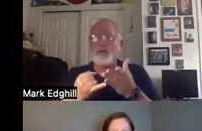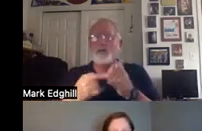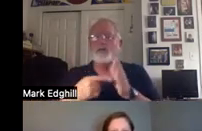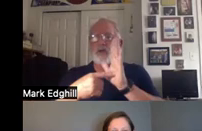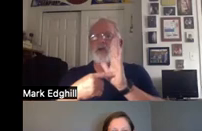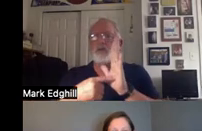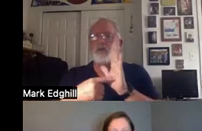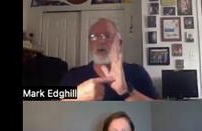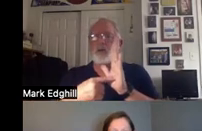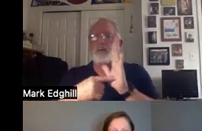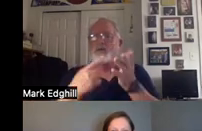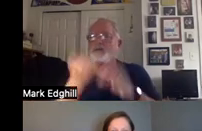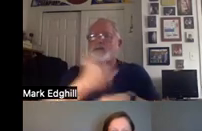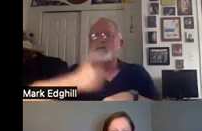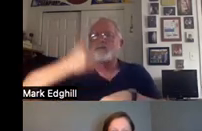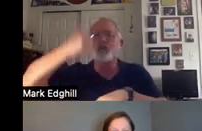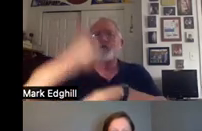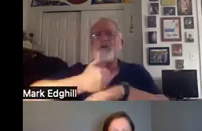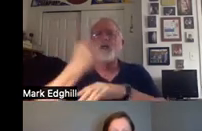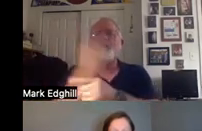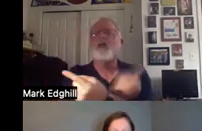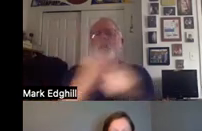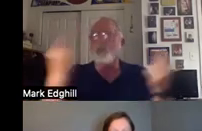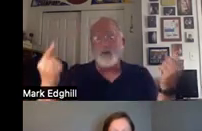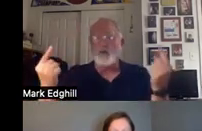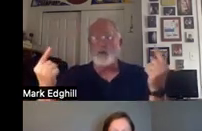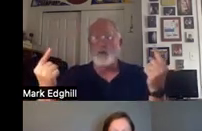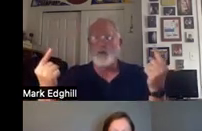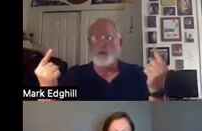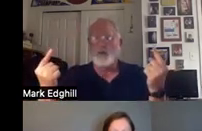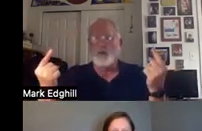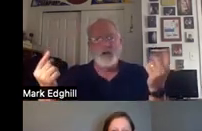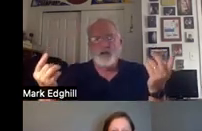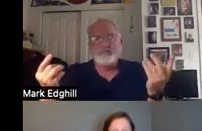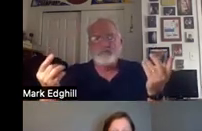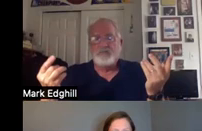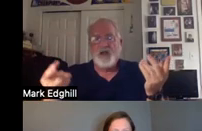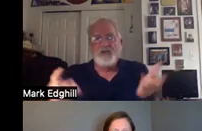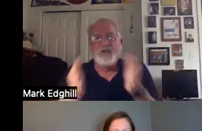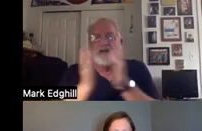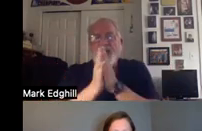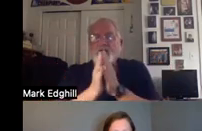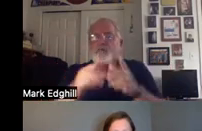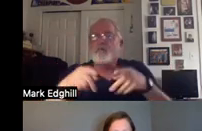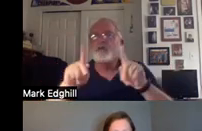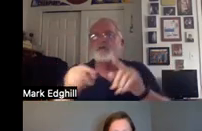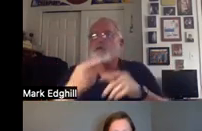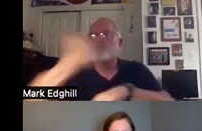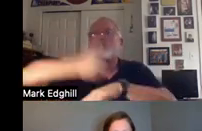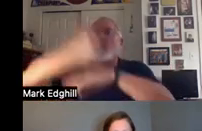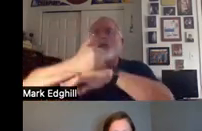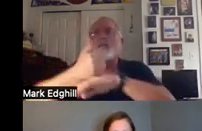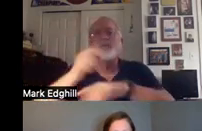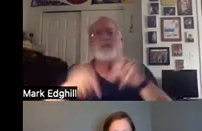art show. And he decided to go ahead and have his art show, but he set it up everywhere for everyone. Permission,